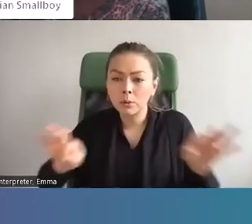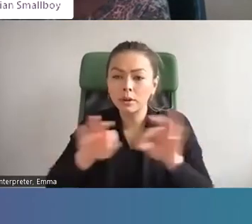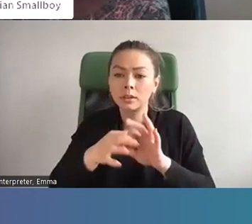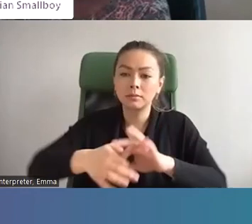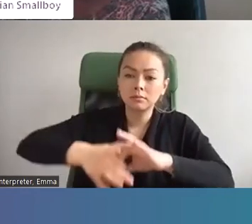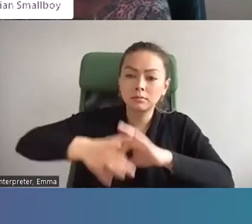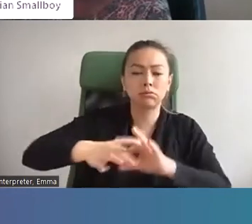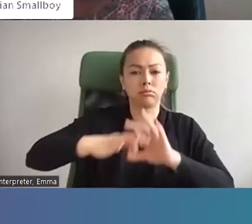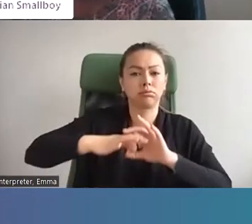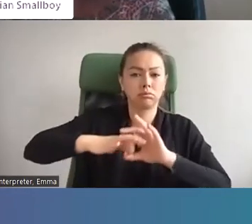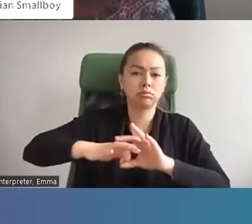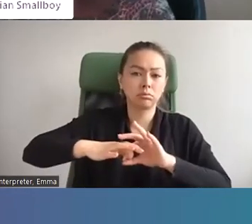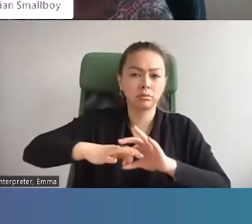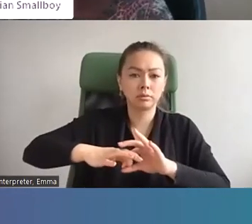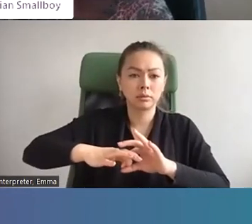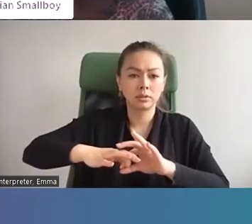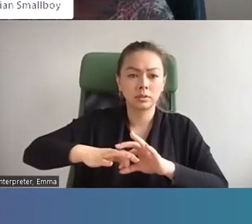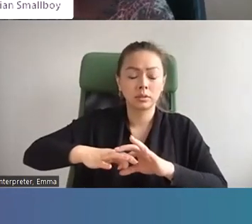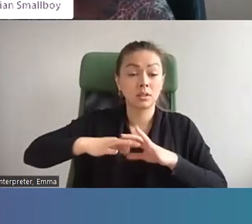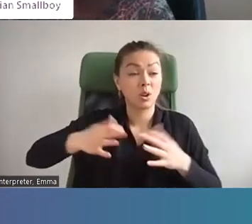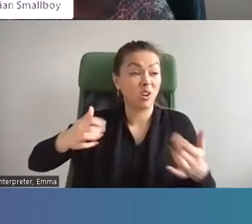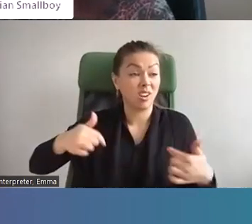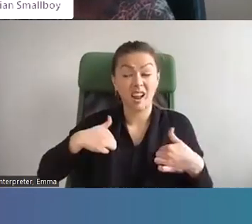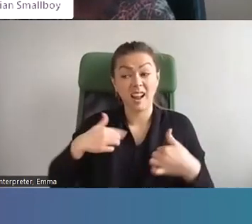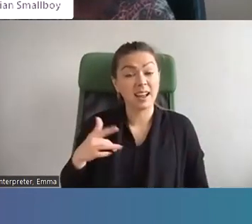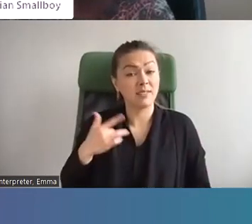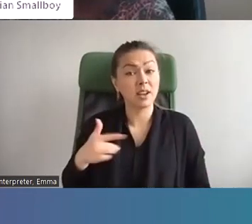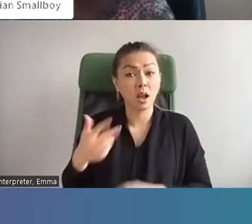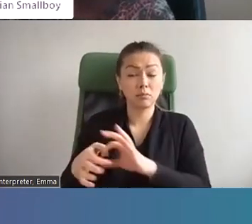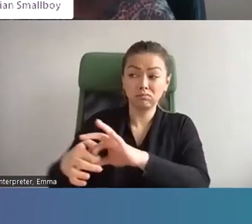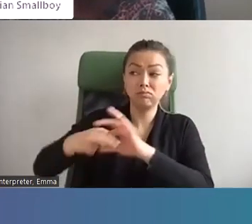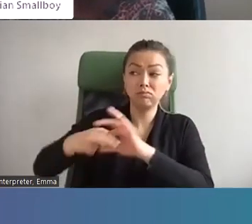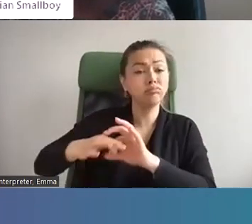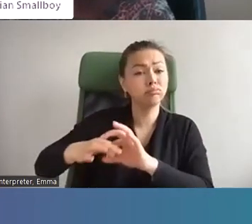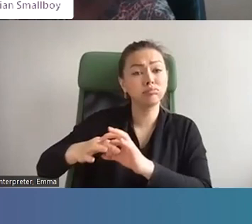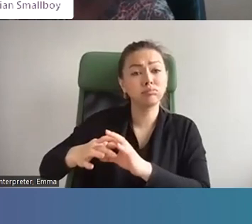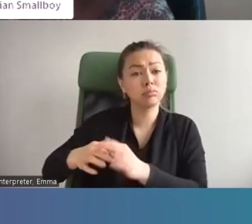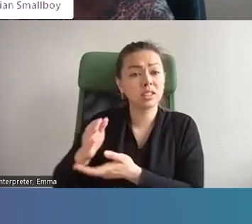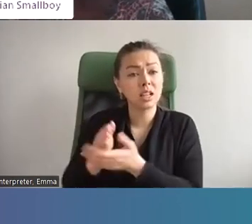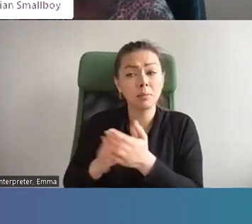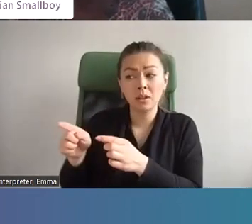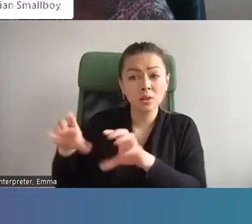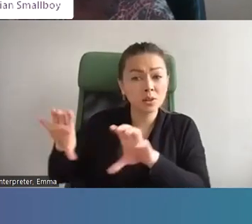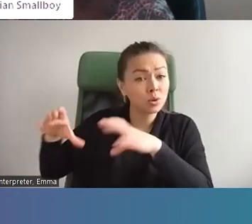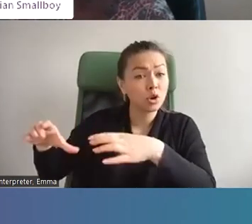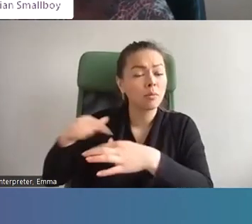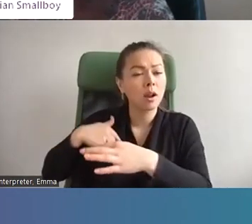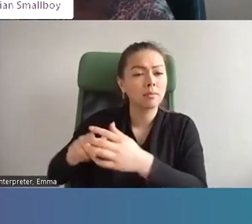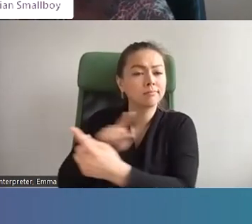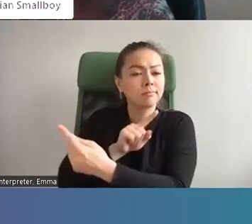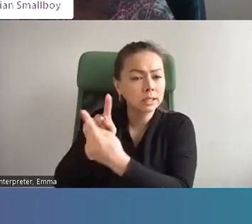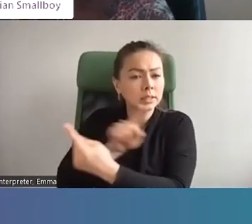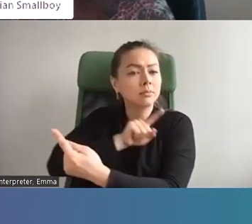And so I feel very close to some of these groups that I have encountered again and again,